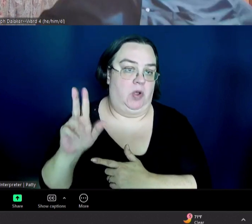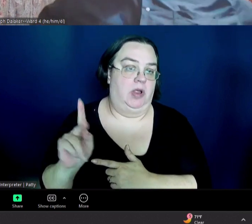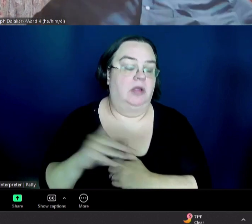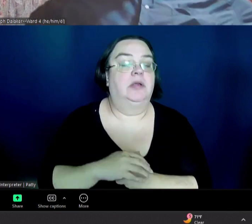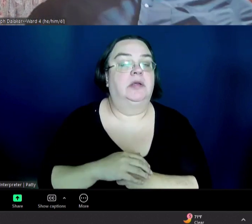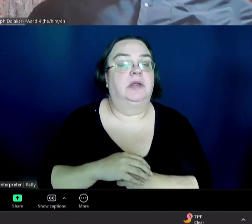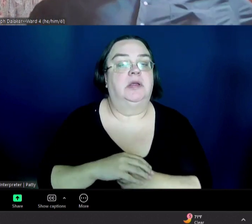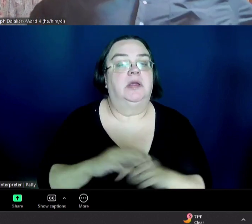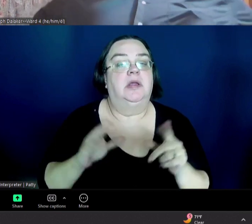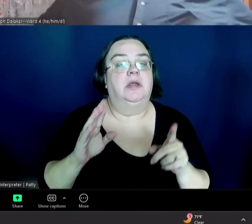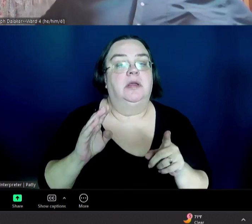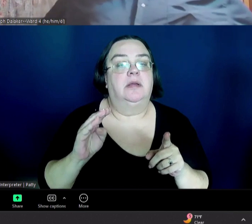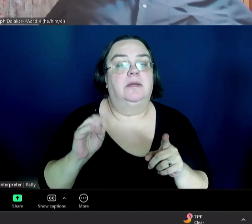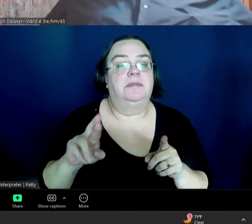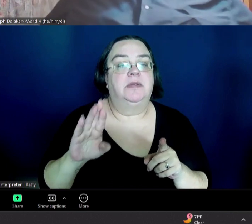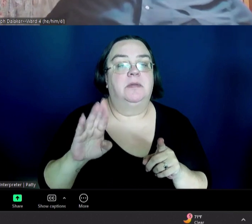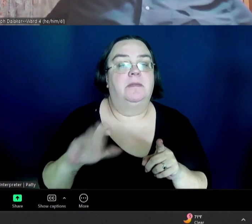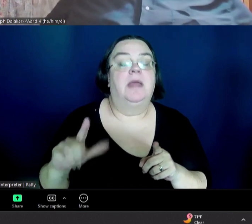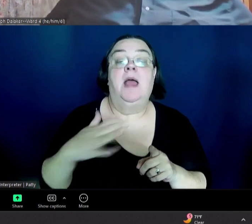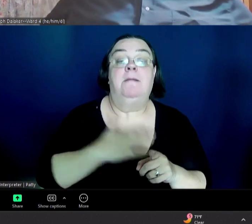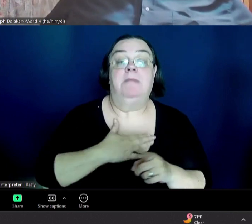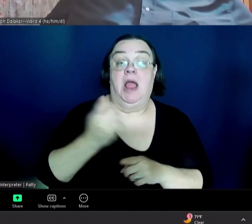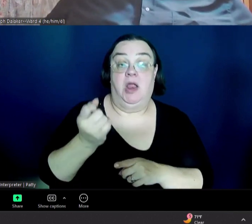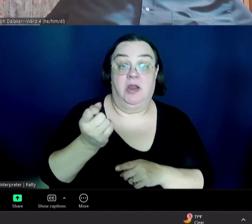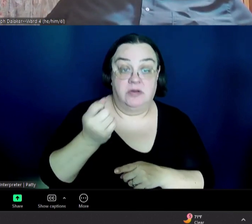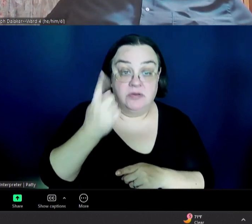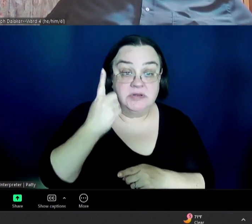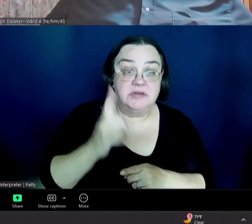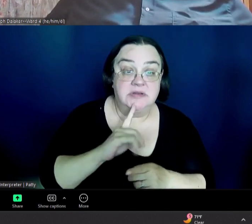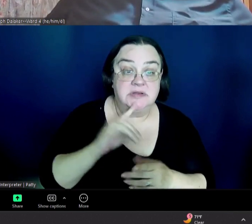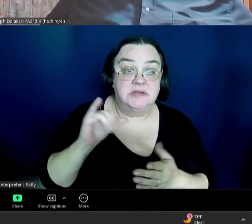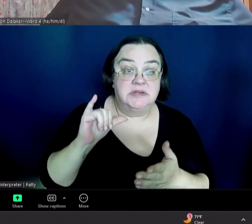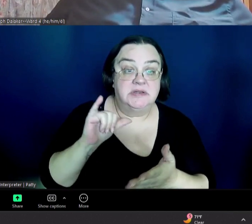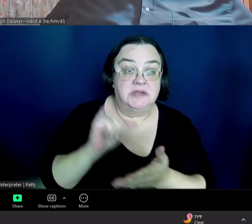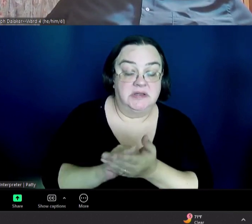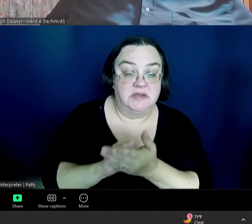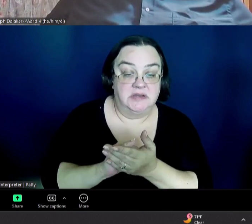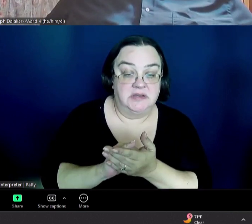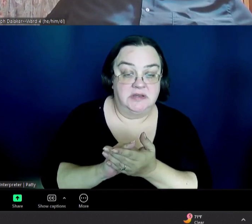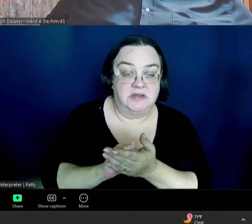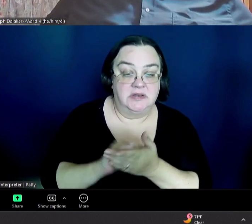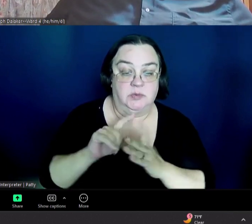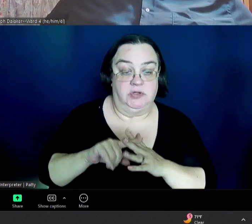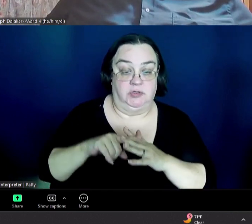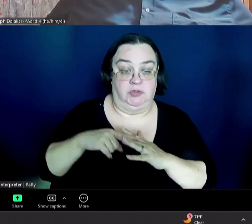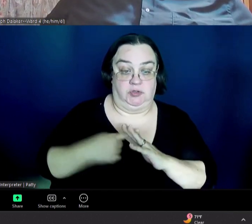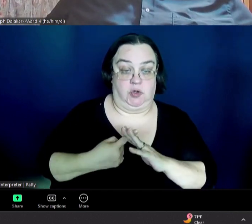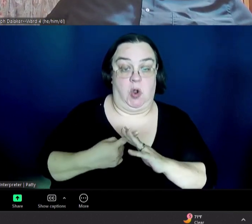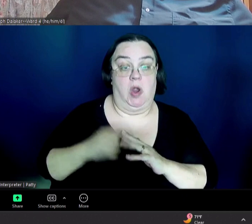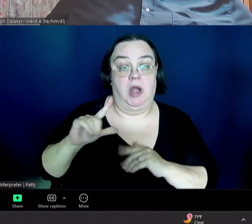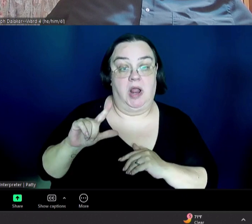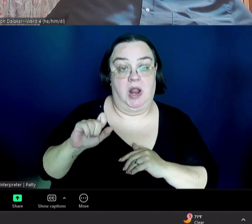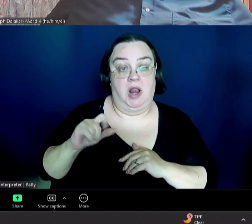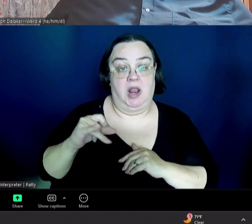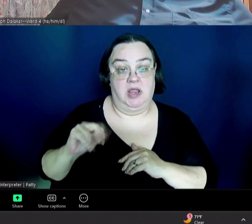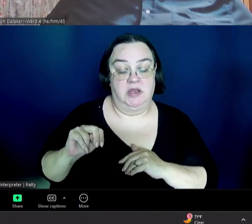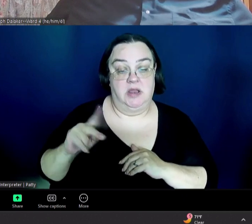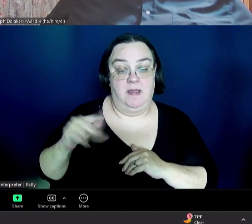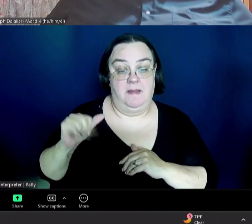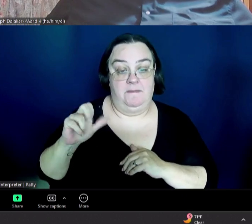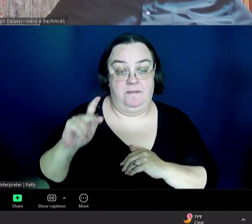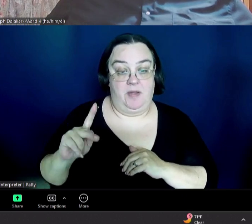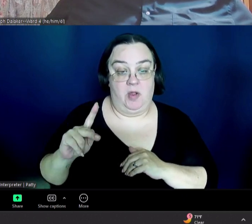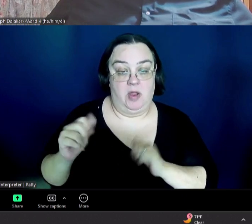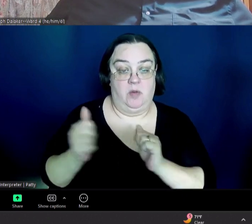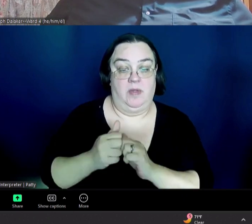Park. My understanding was that we would start at Legion Park with the first banner on a telephone